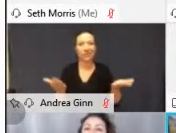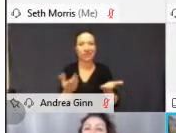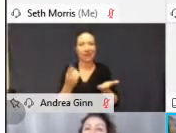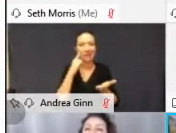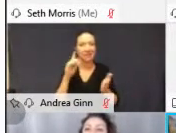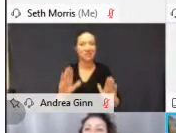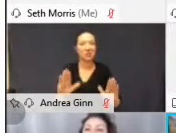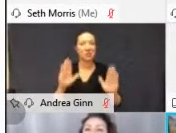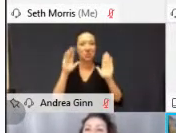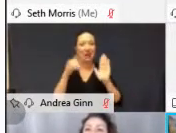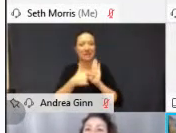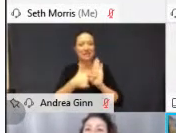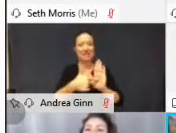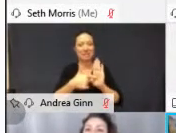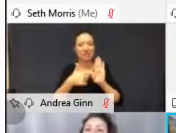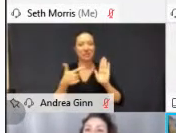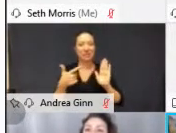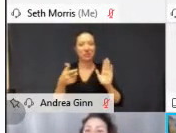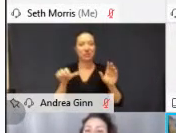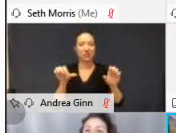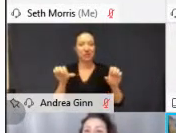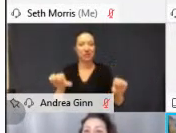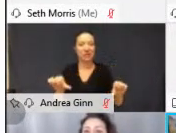great example of being able to